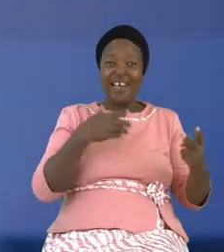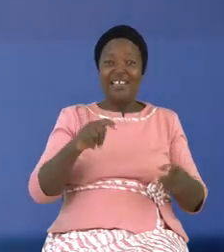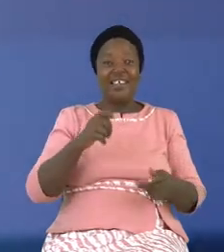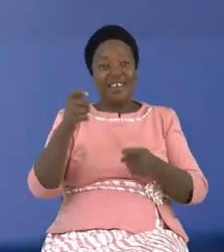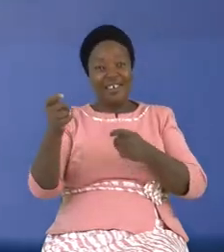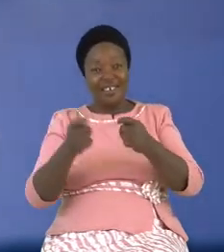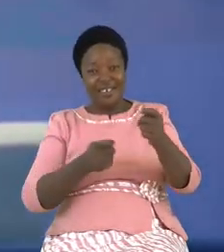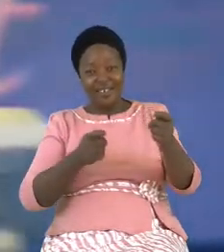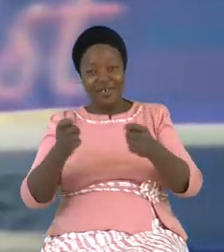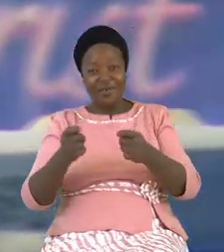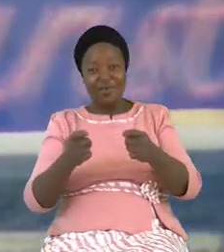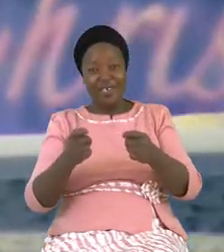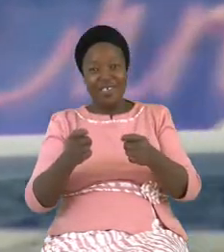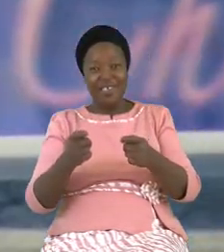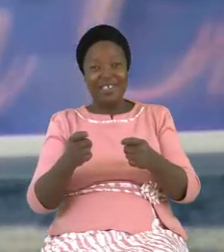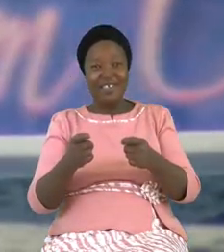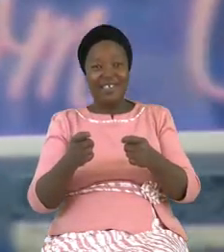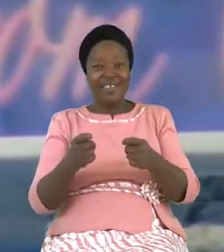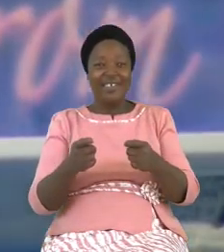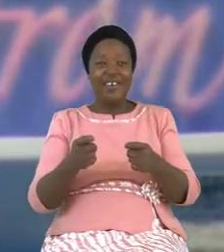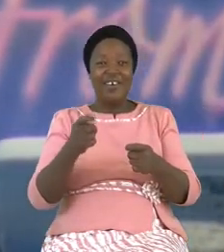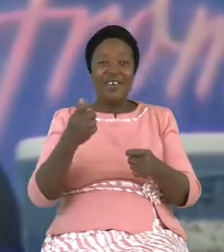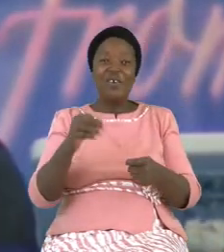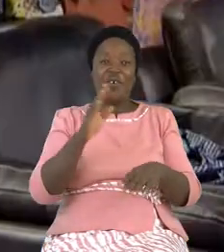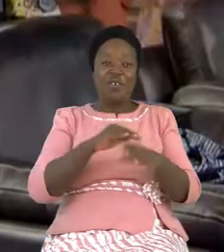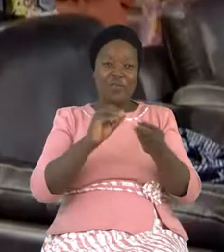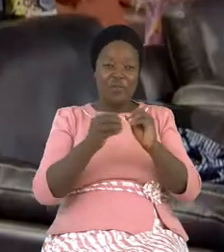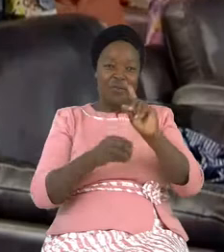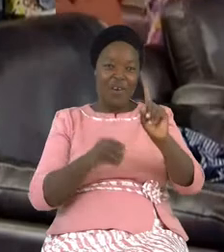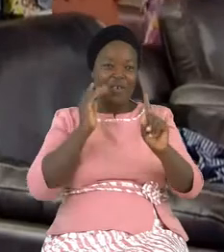number one will pass on to you.